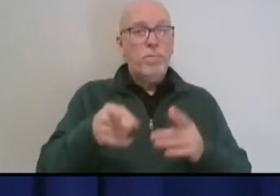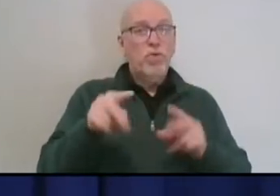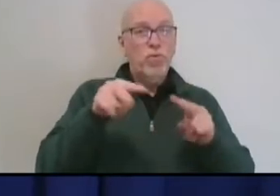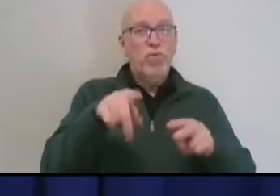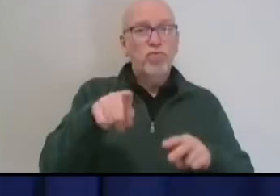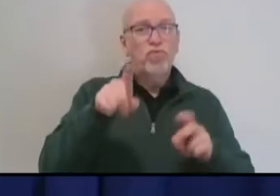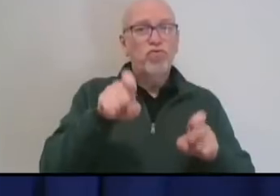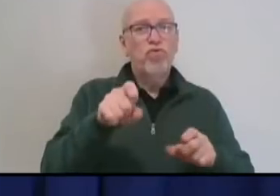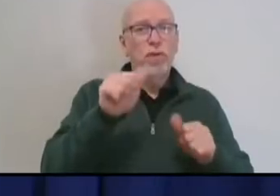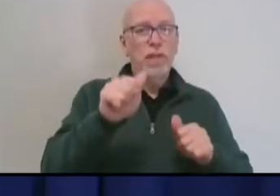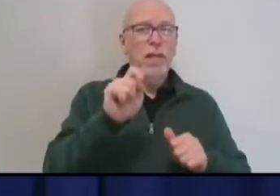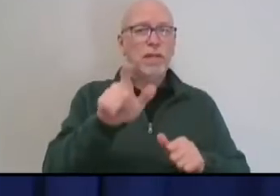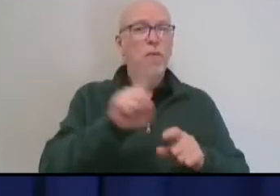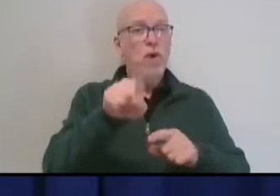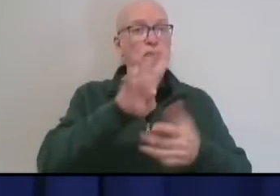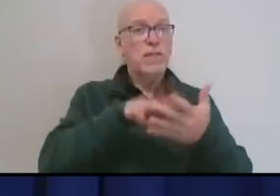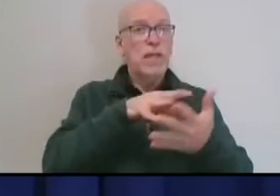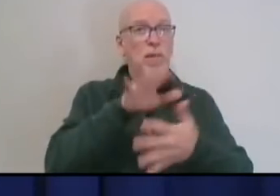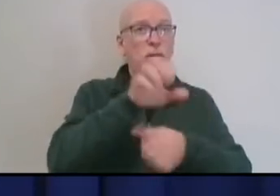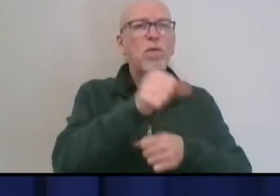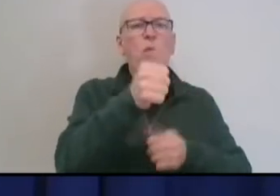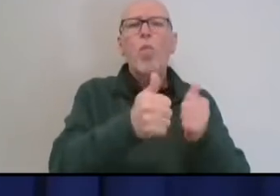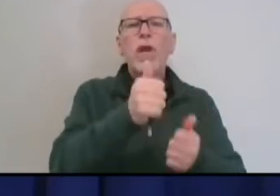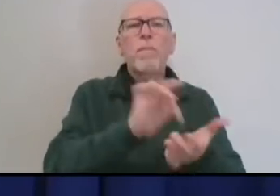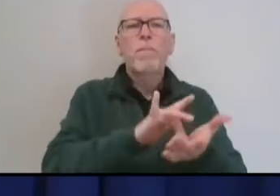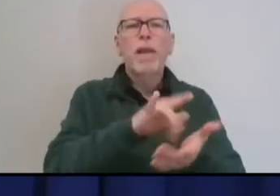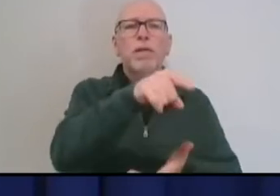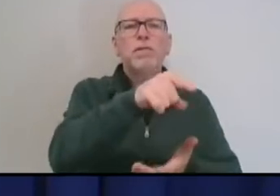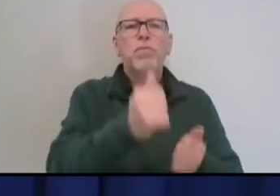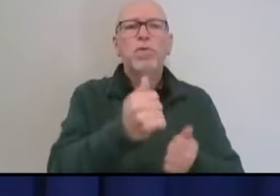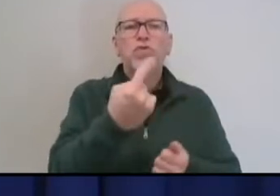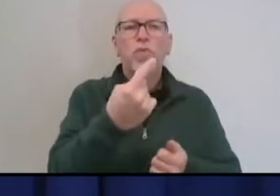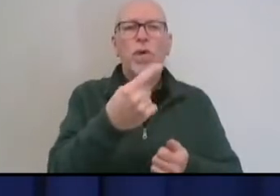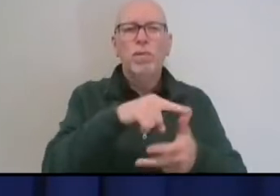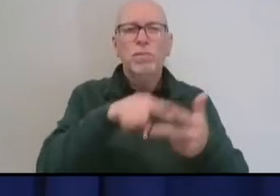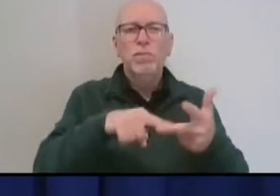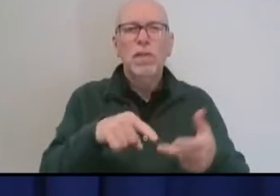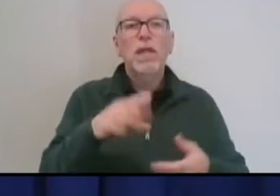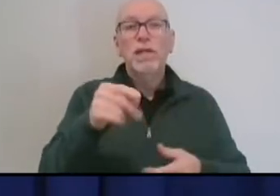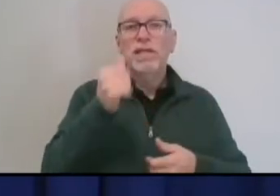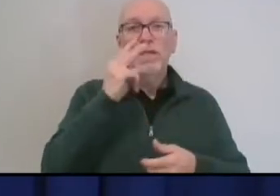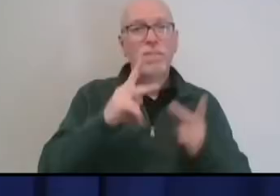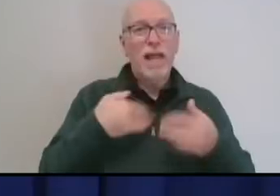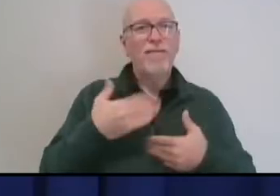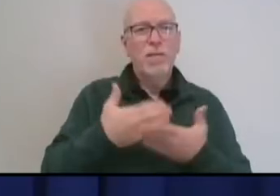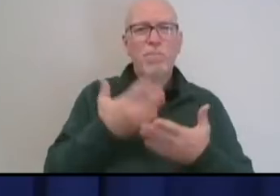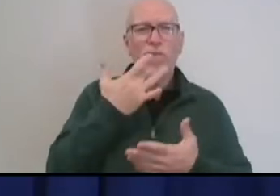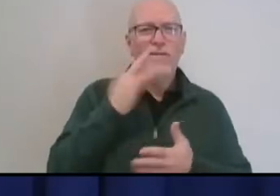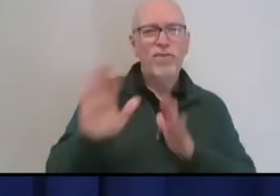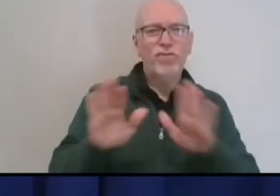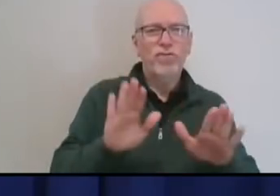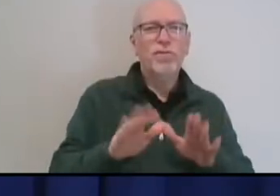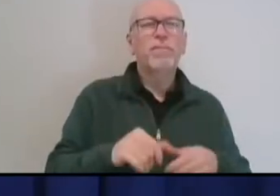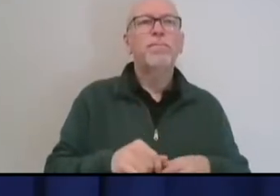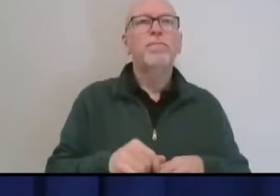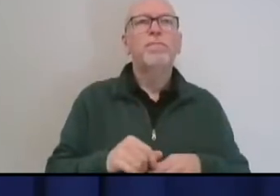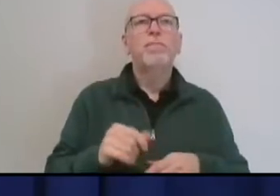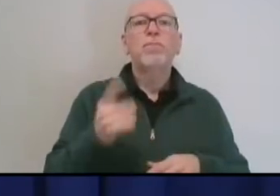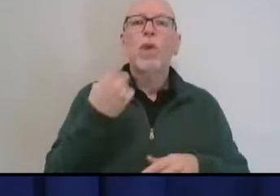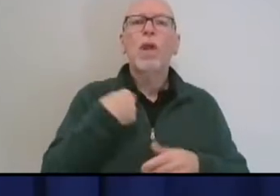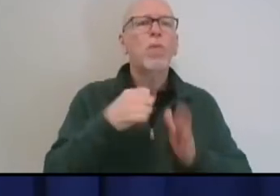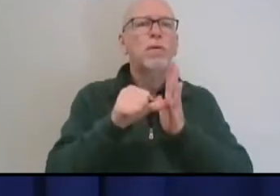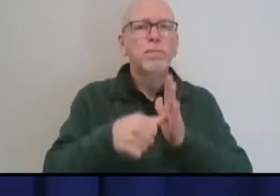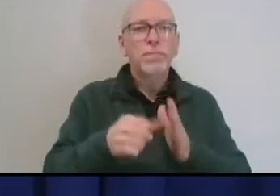tell based on where you're scheduling what vaccine is there. And we do see people have different preferences. And again, the thing I want to underscore is get